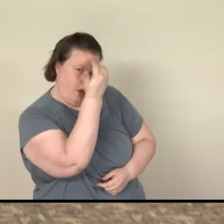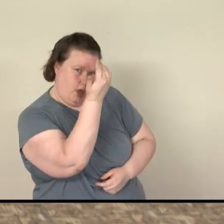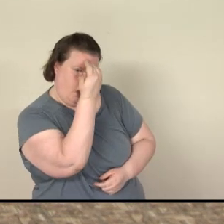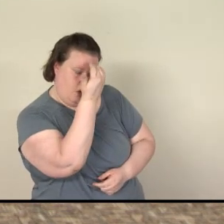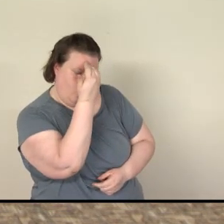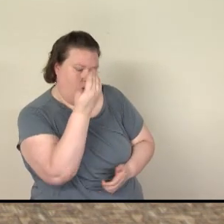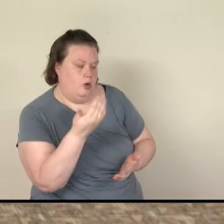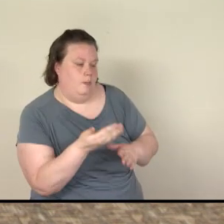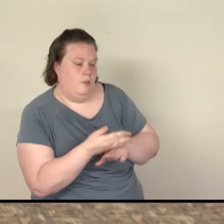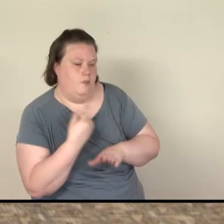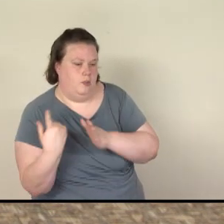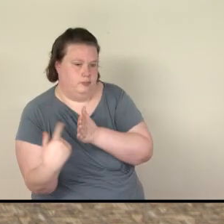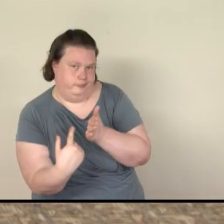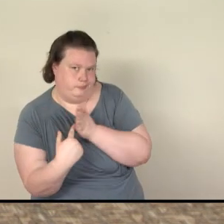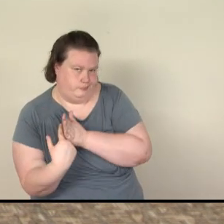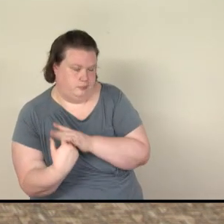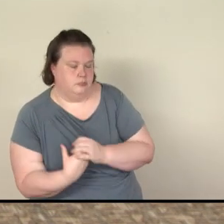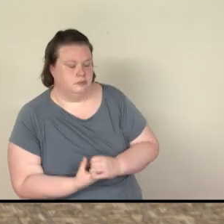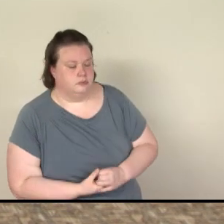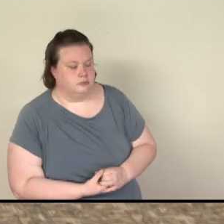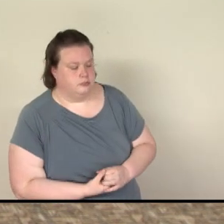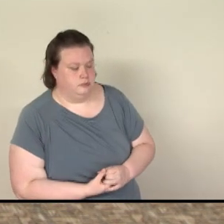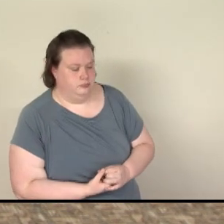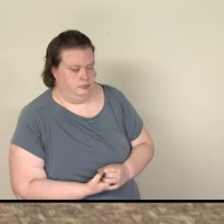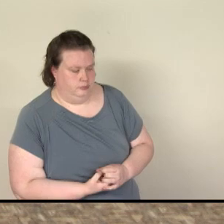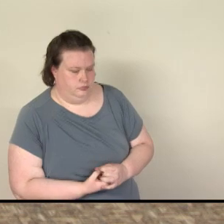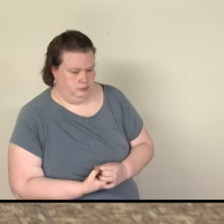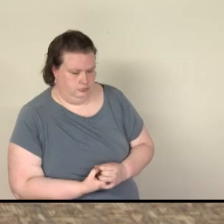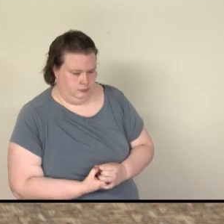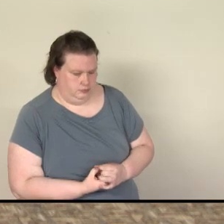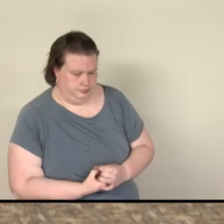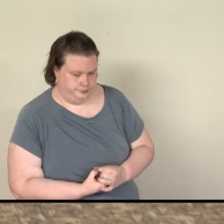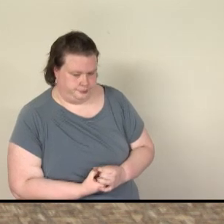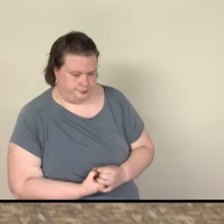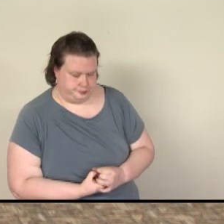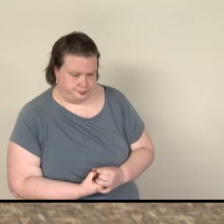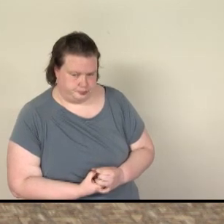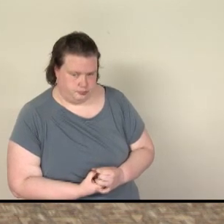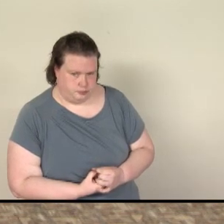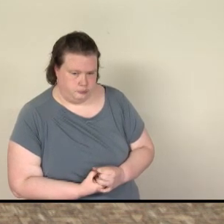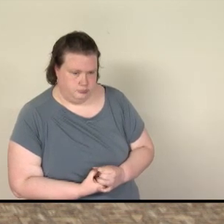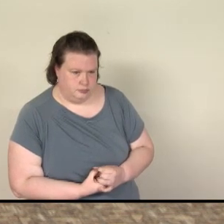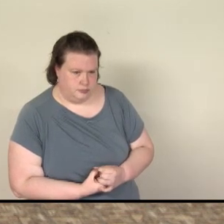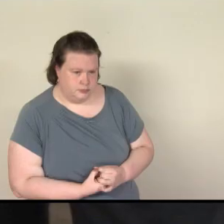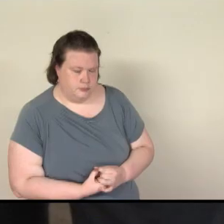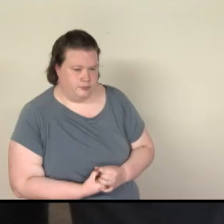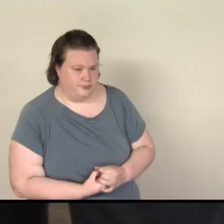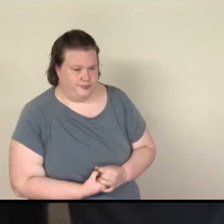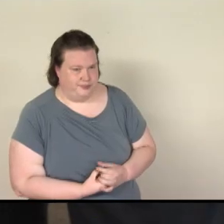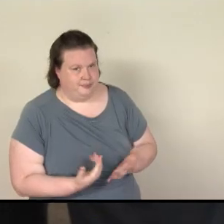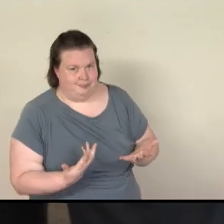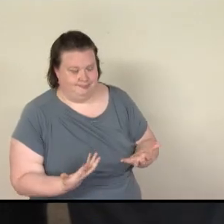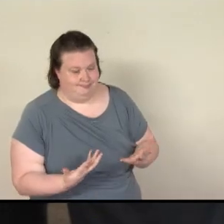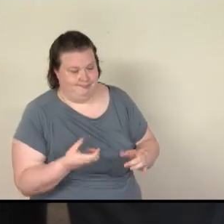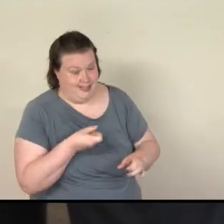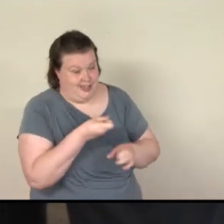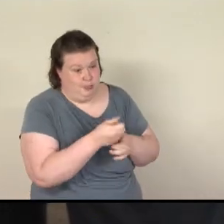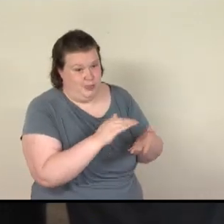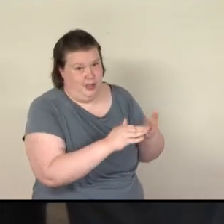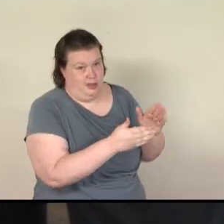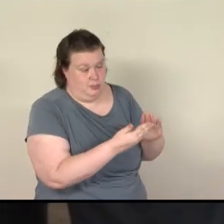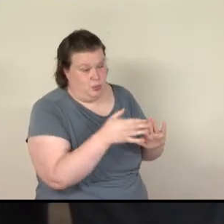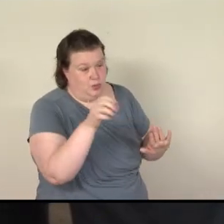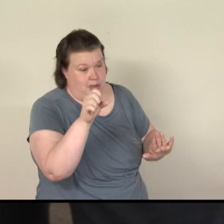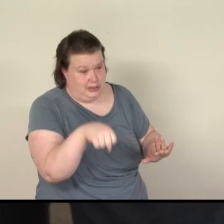we start talking about it. But, we'd have to work through the impact to the community. But in the long run, they're going to end up